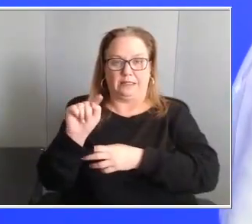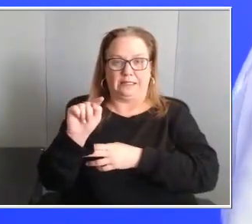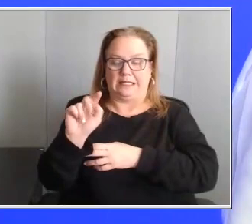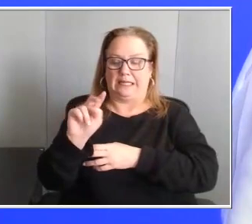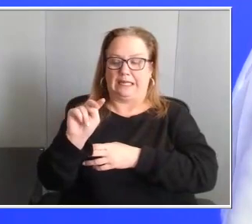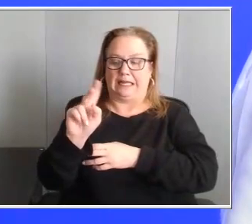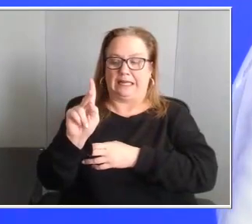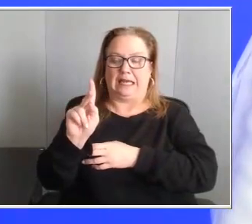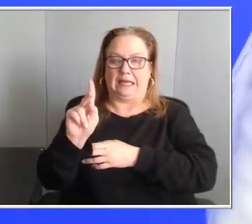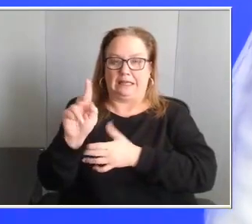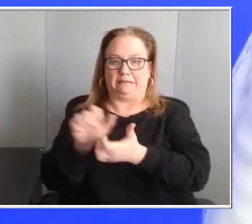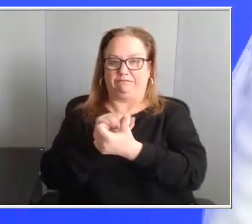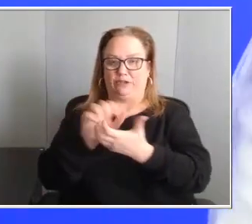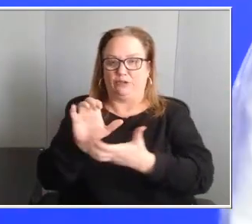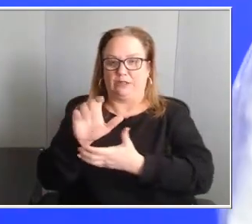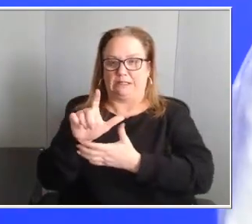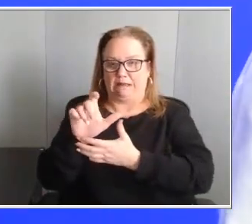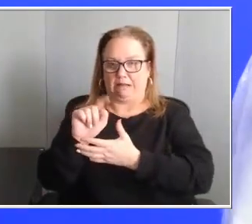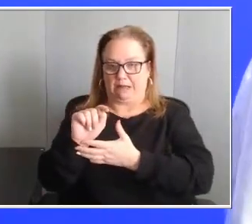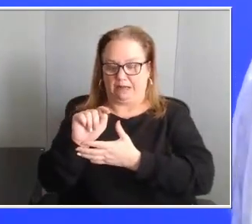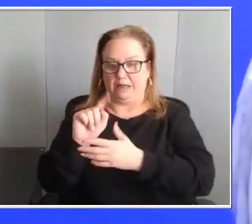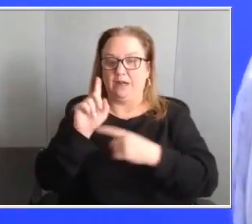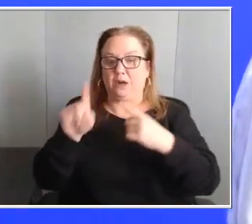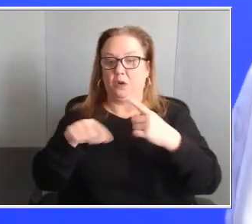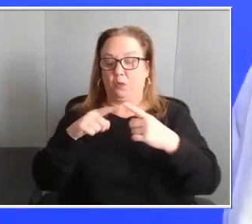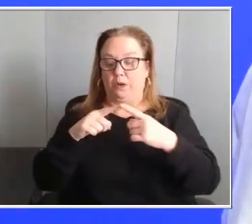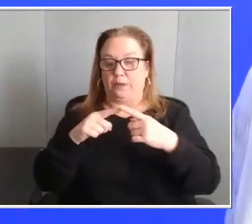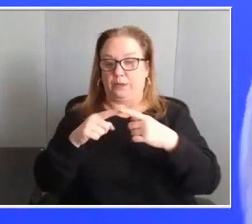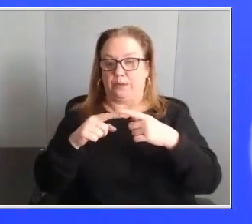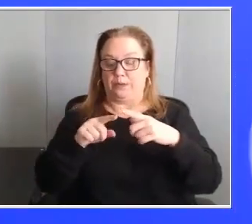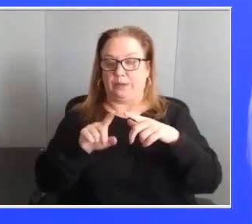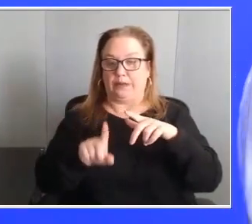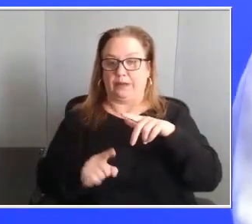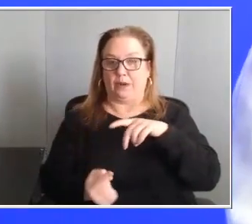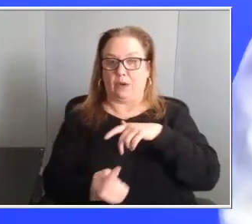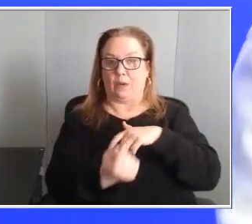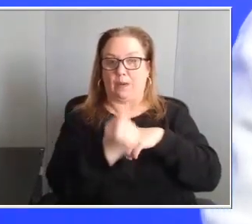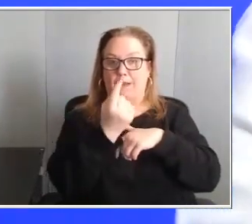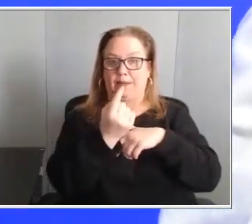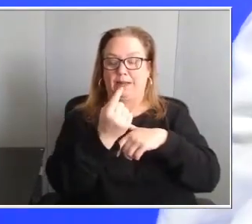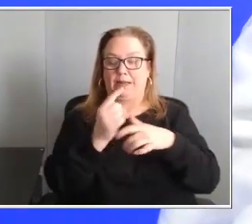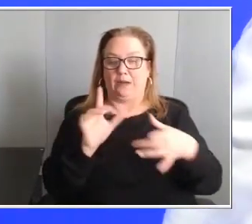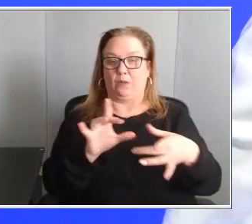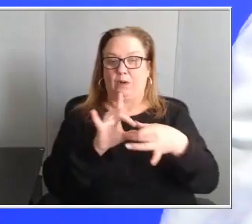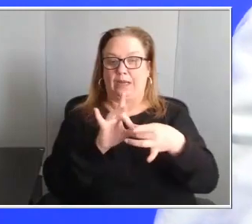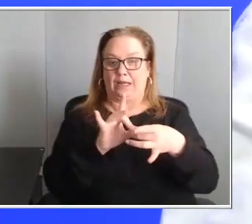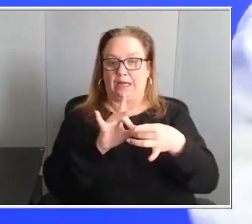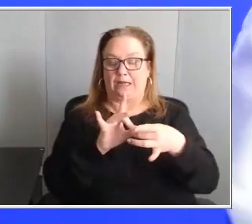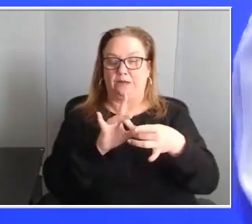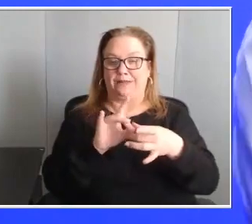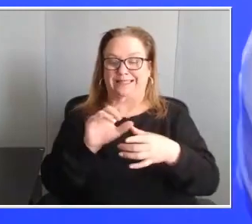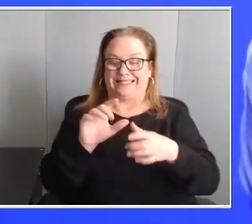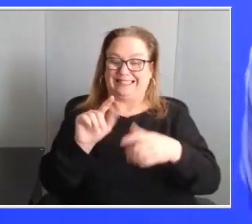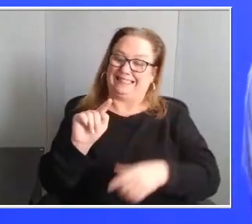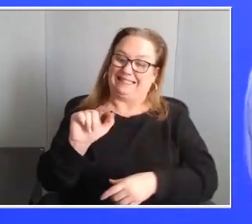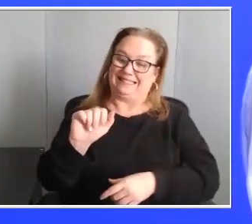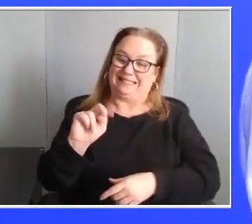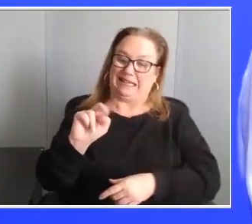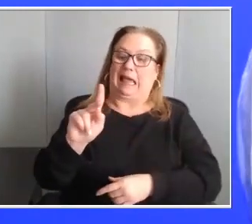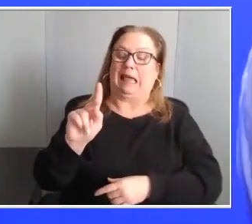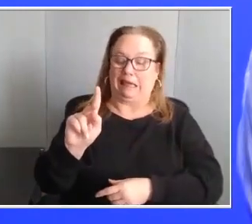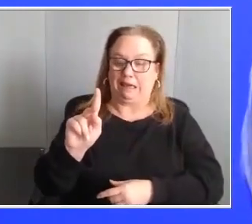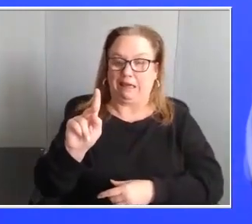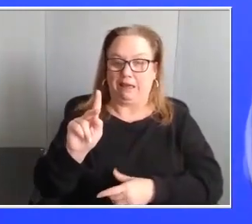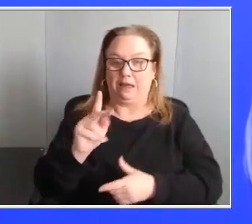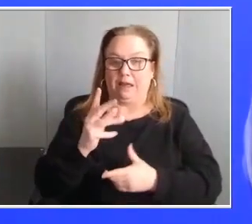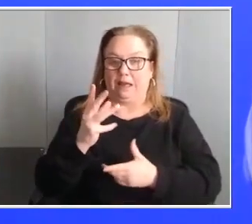clot buster agent. Yeah. But once we get this thing in there, we just connect the back of it to this aspiration tank, and it's providing